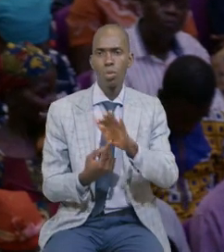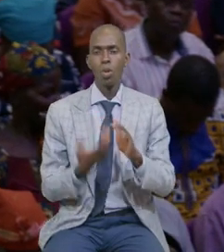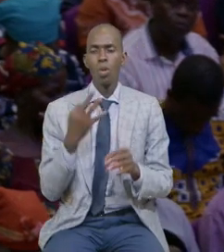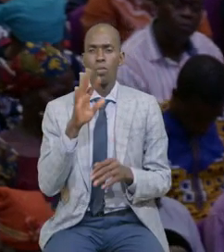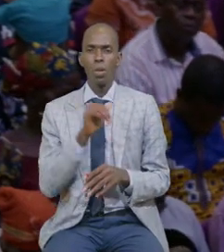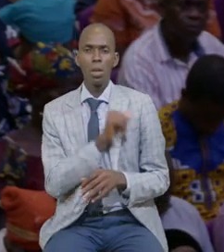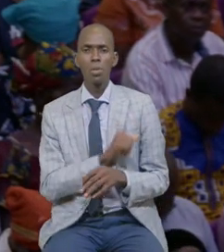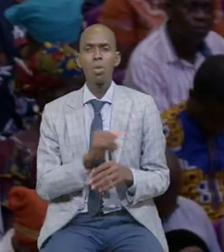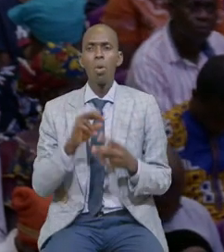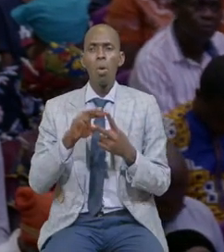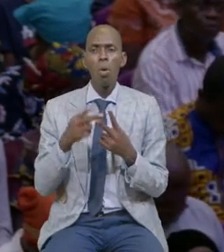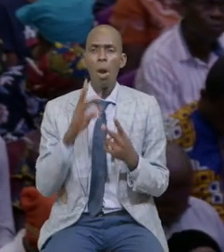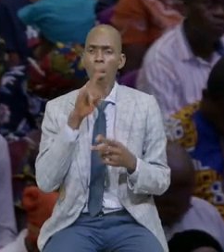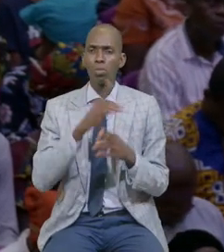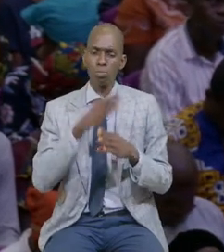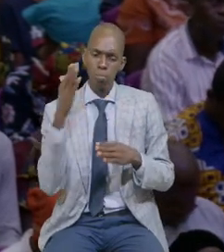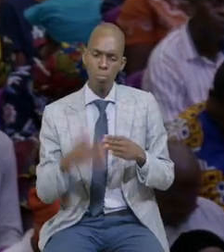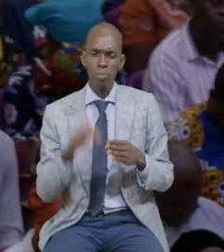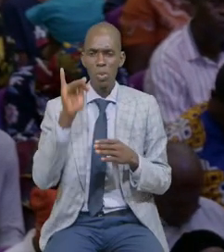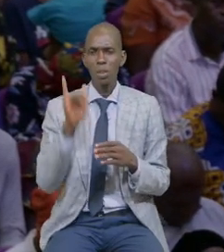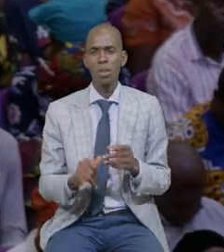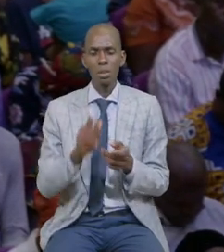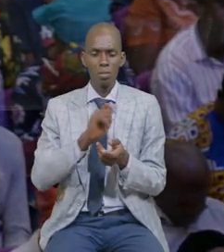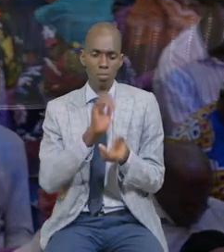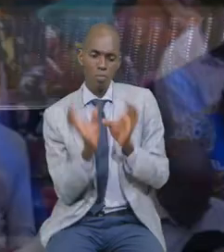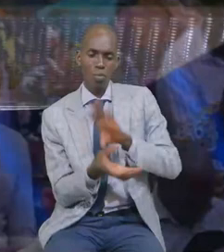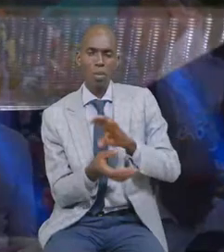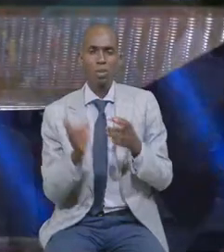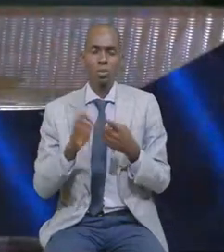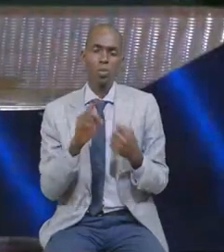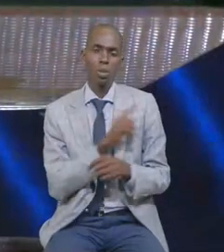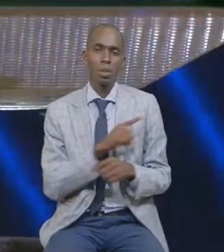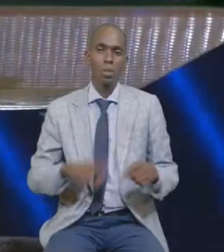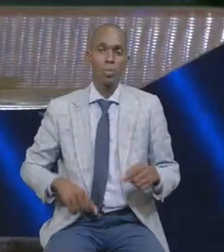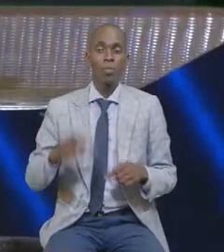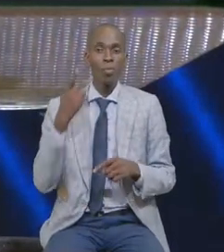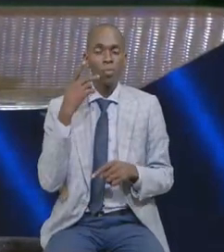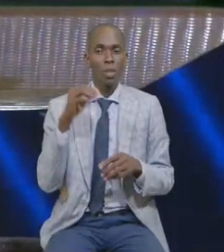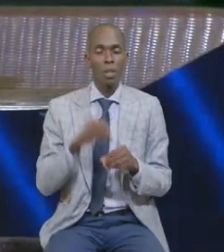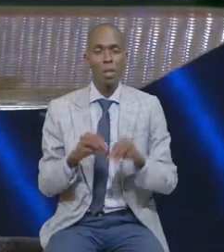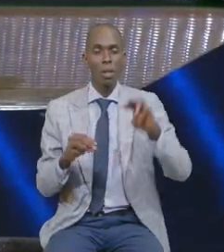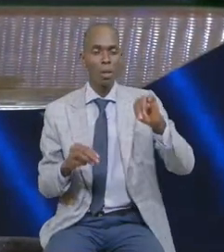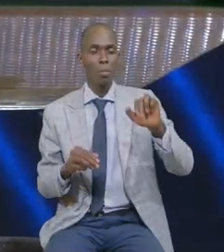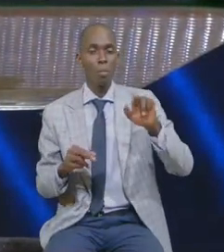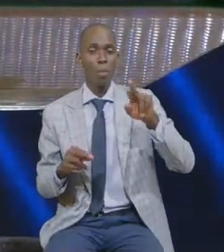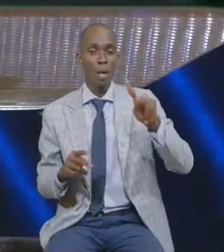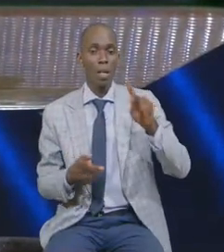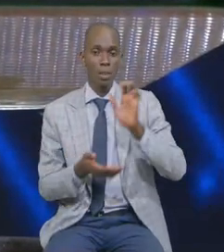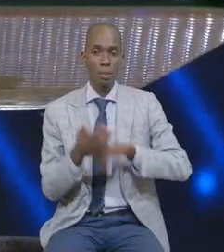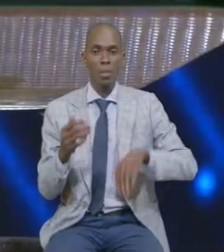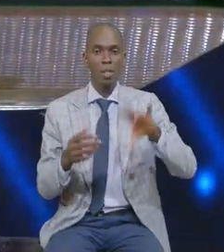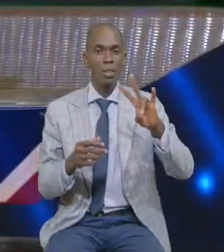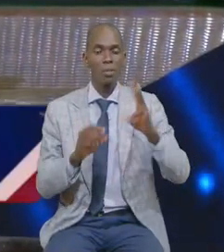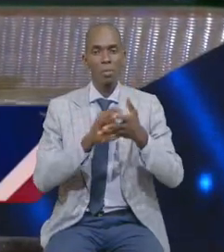are you totally converted unto the Lord? We're told in Mark chapter 7. In Mark chapter 7, we're looking at